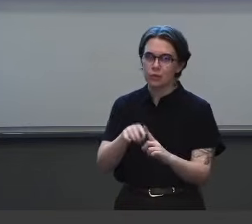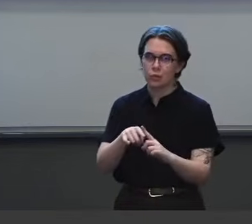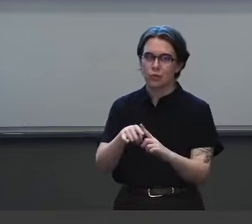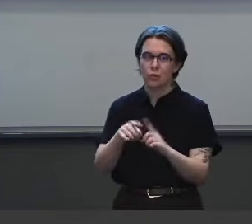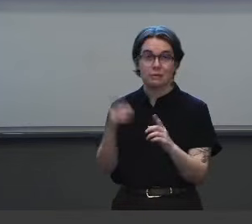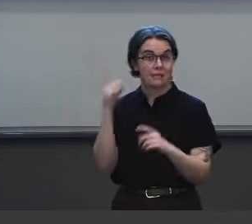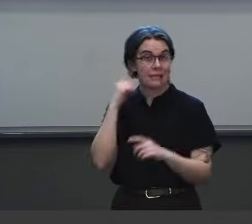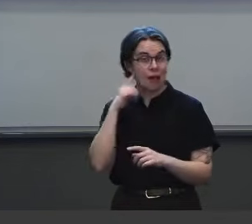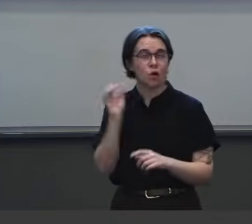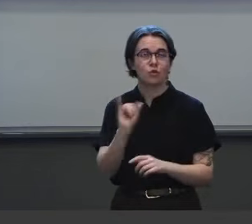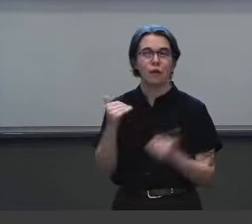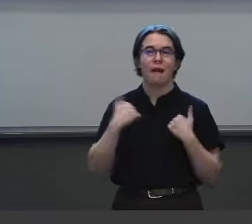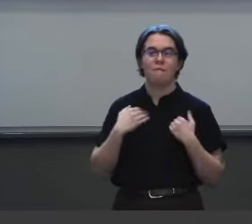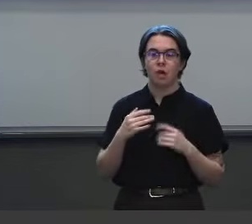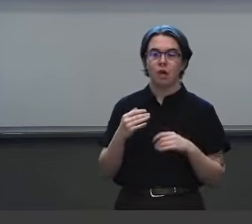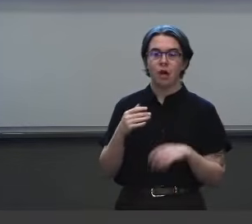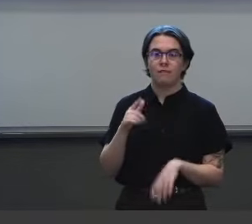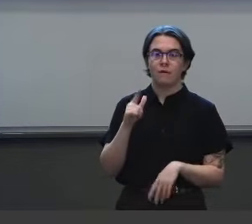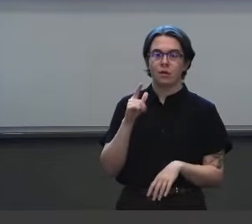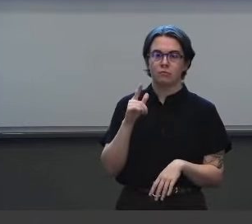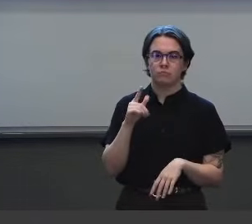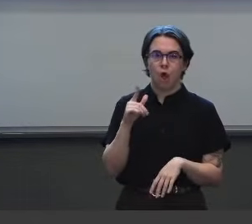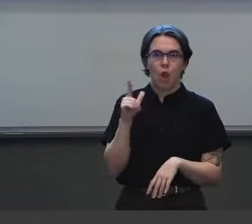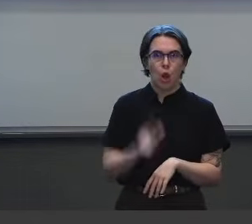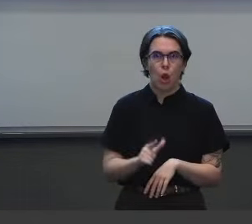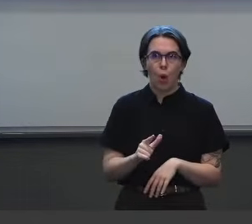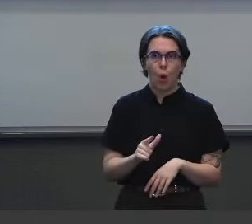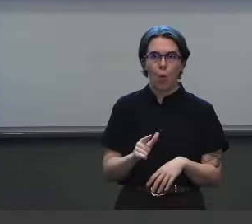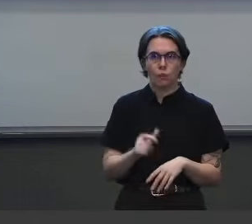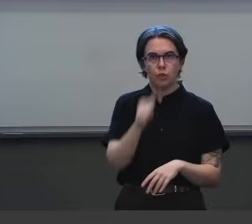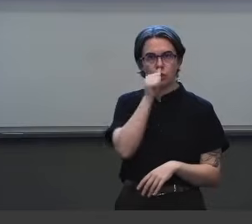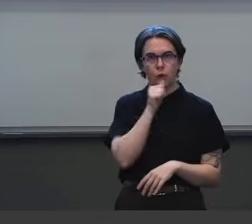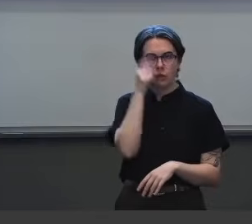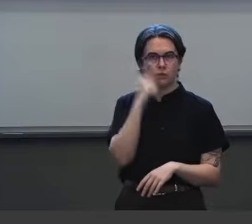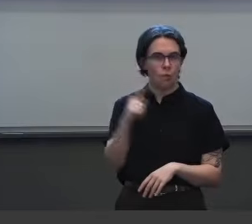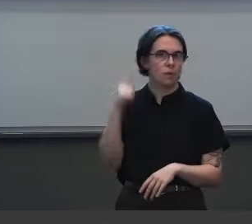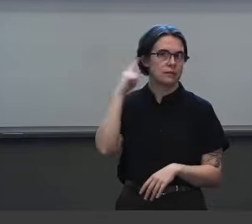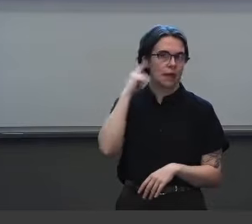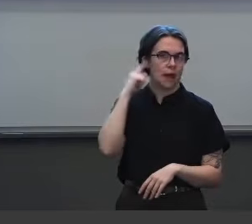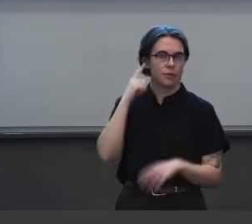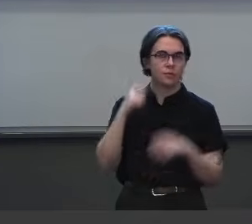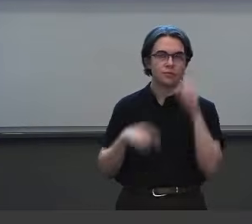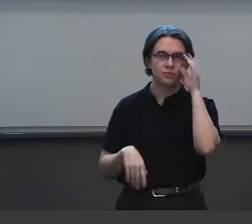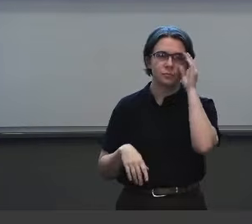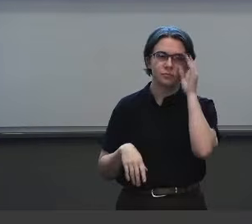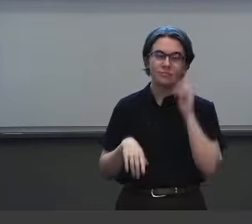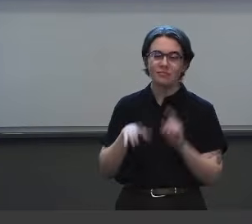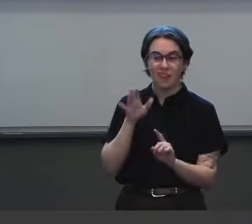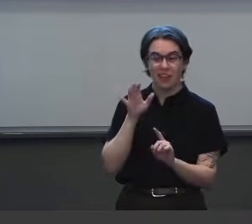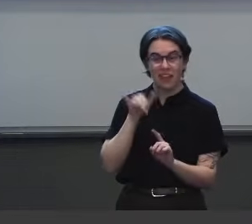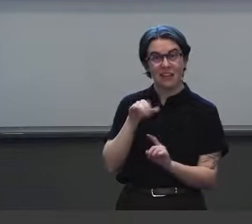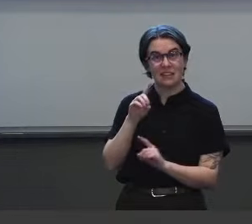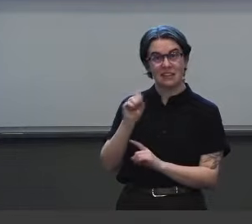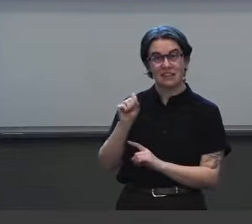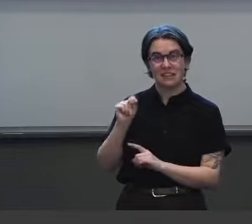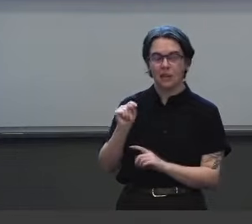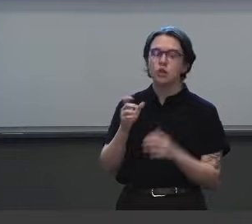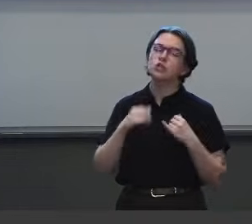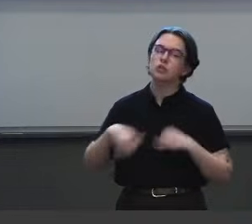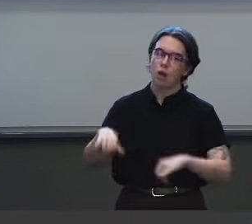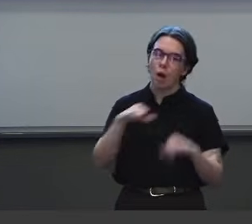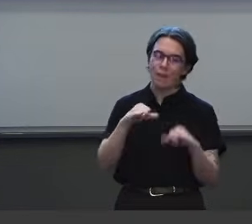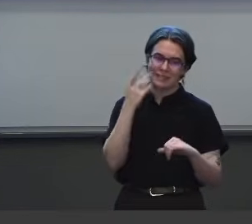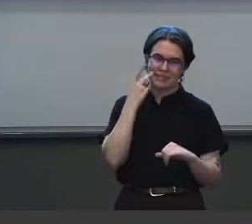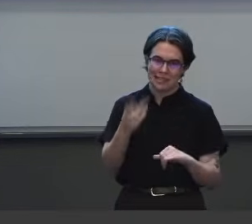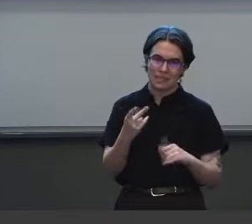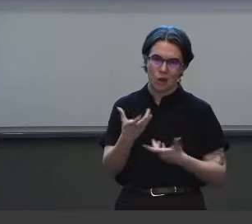just heard from Patrick, it's a very complex issue. It's very common in autism. So there's a recent